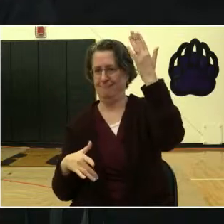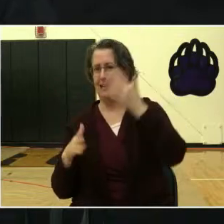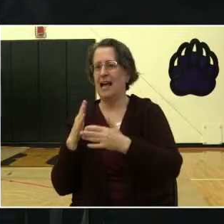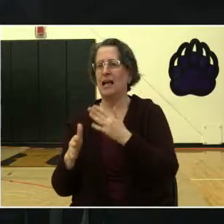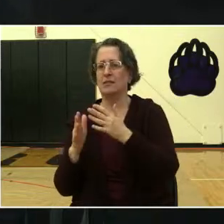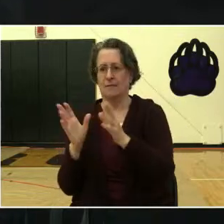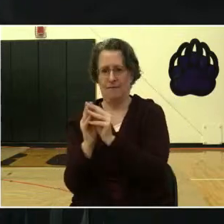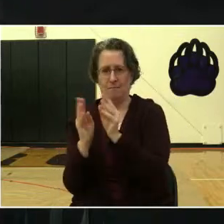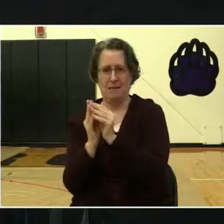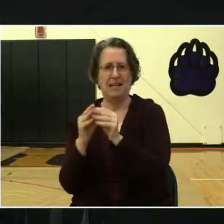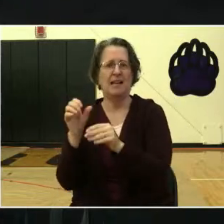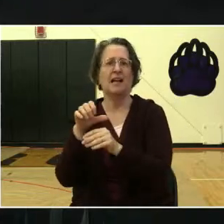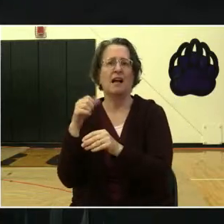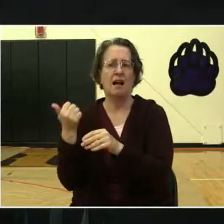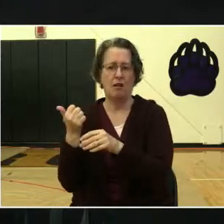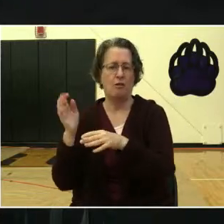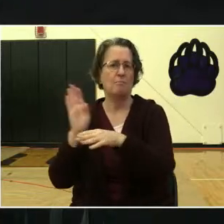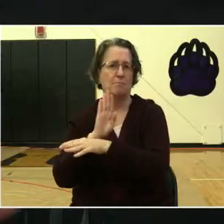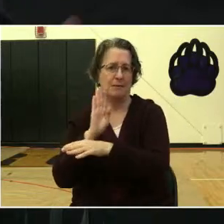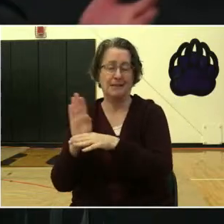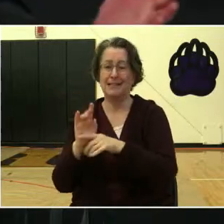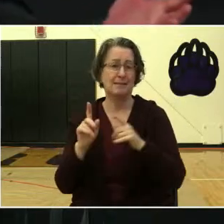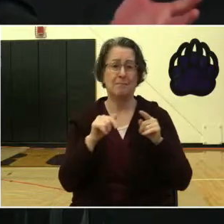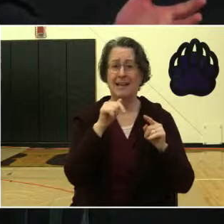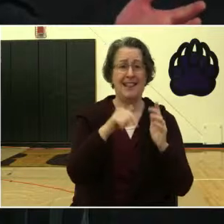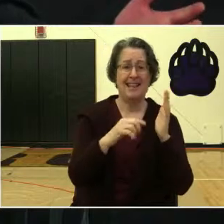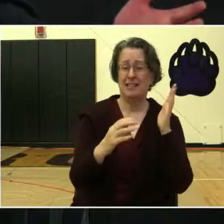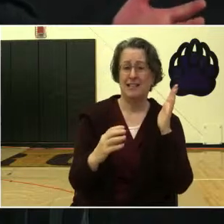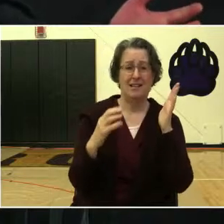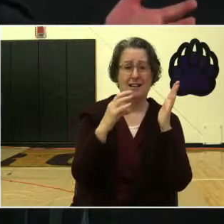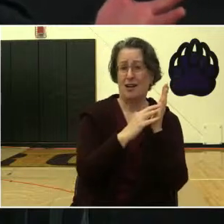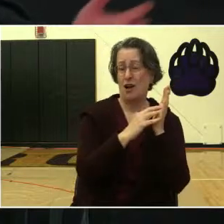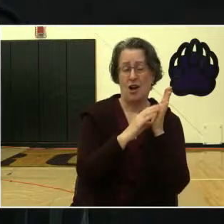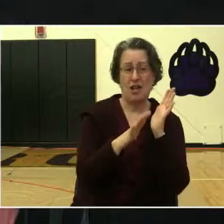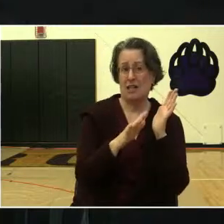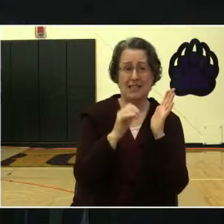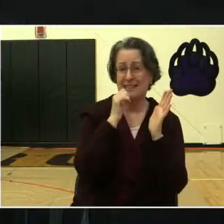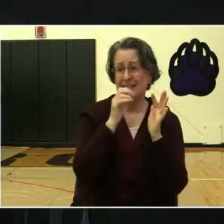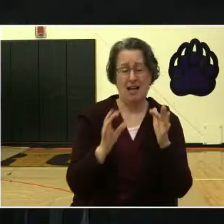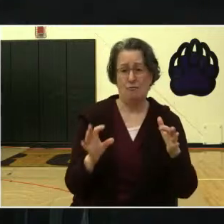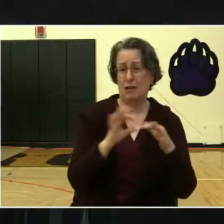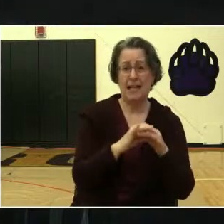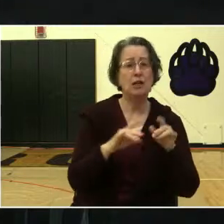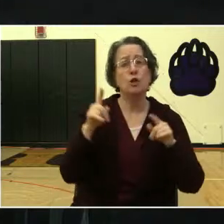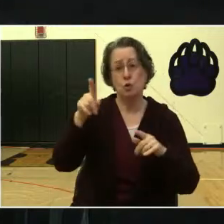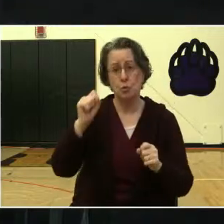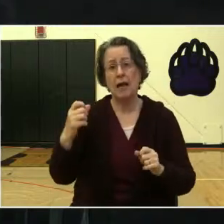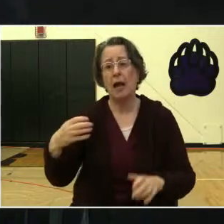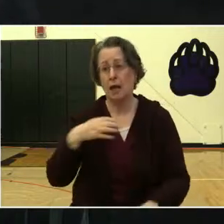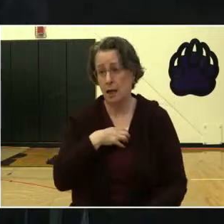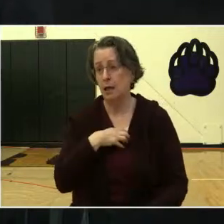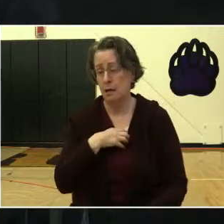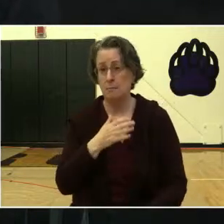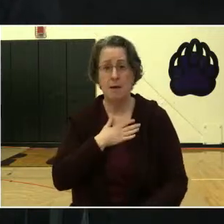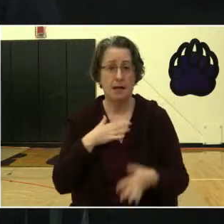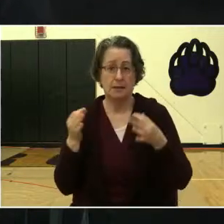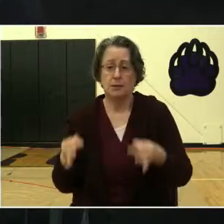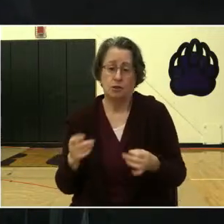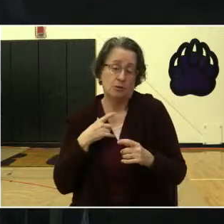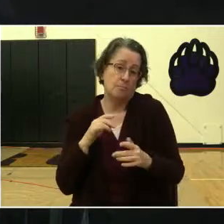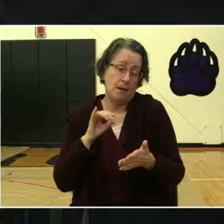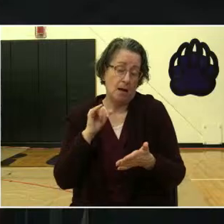this specific uh article as presented you can appeal my ruling uh that's the way the system works Mr